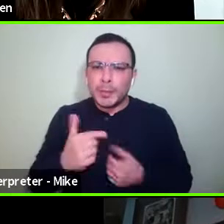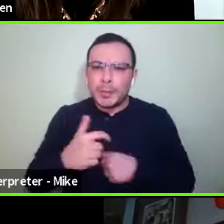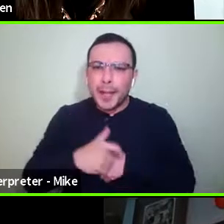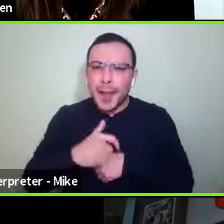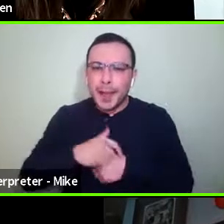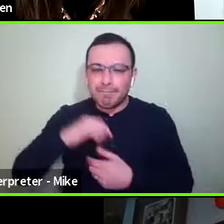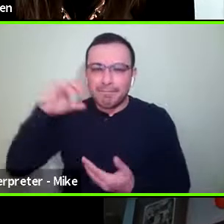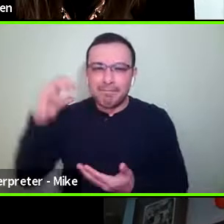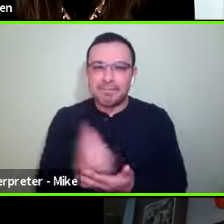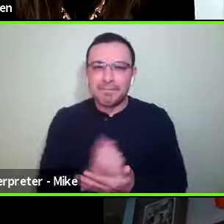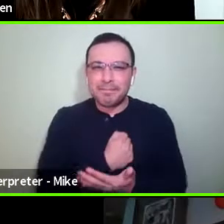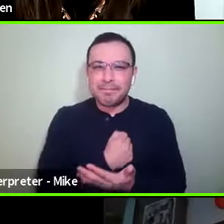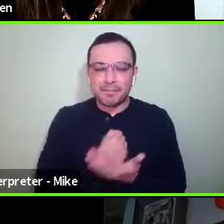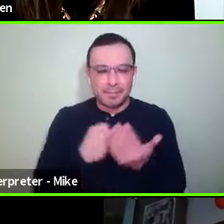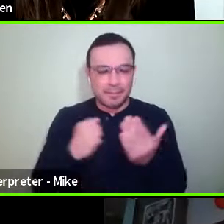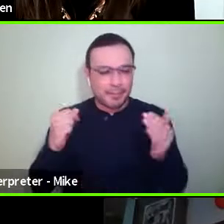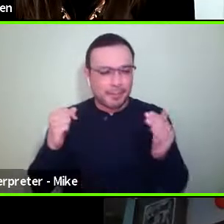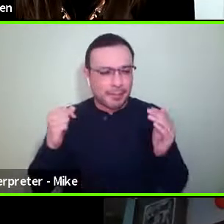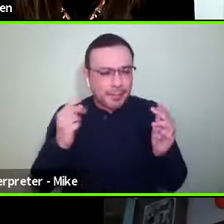challenging